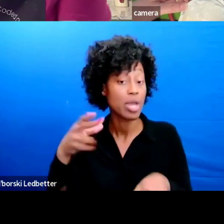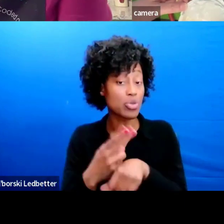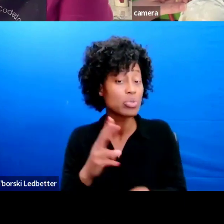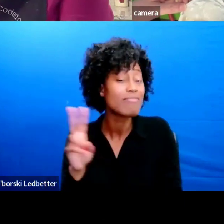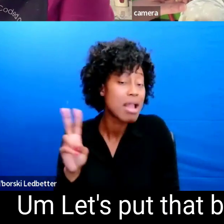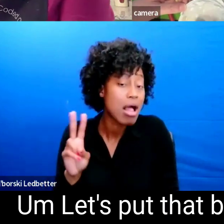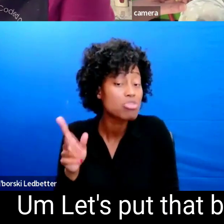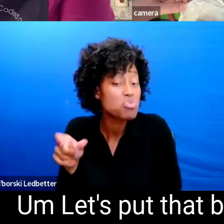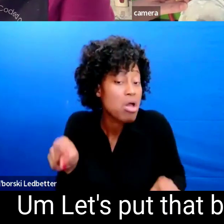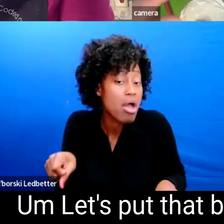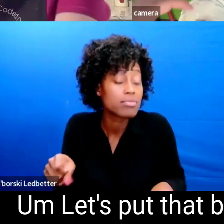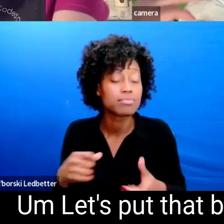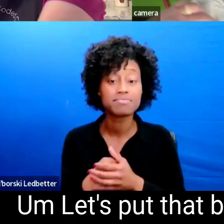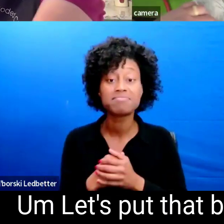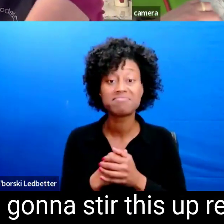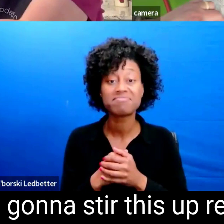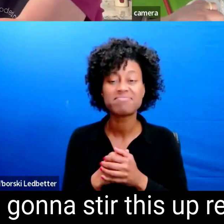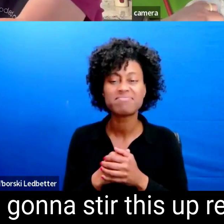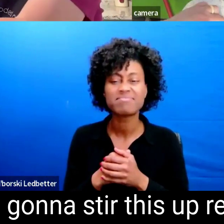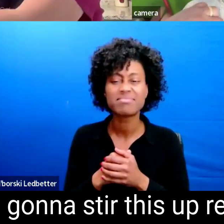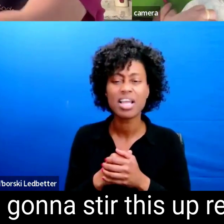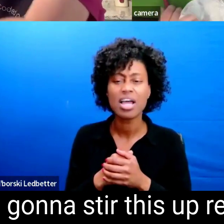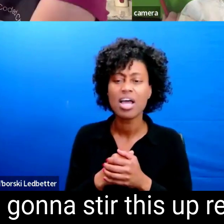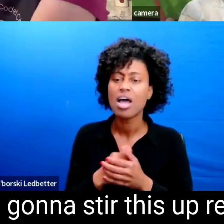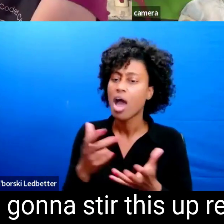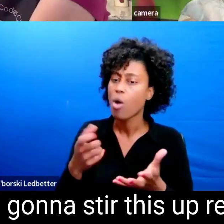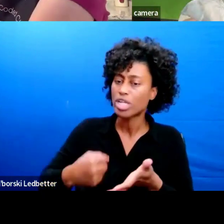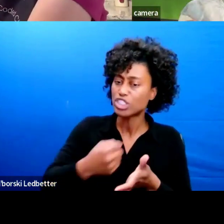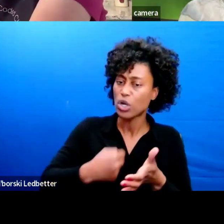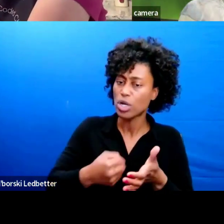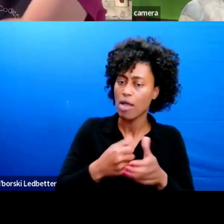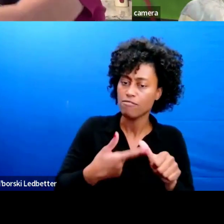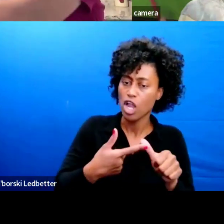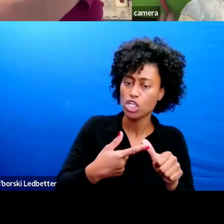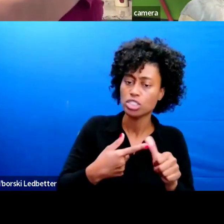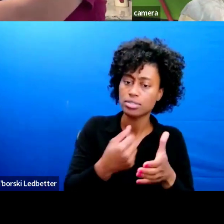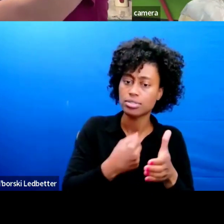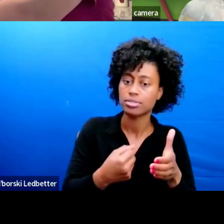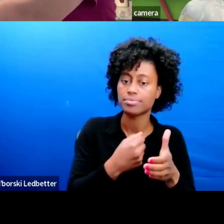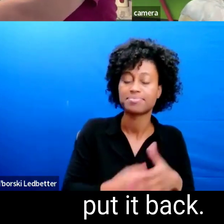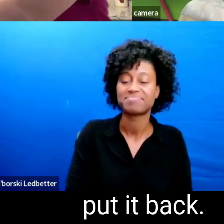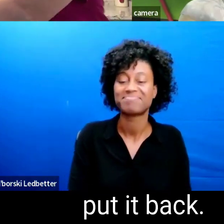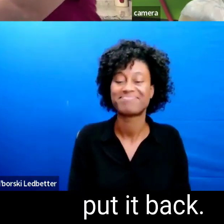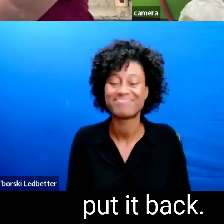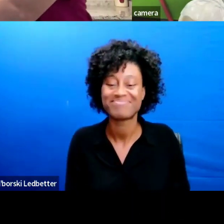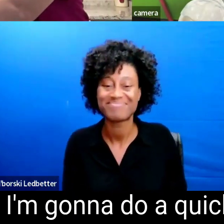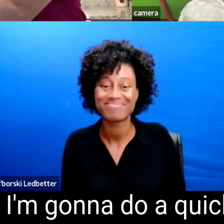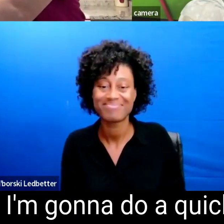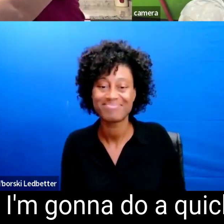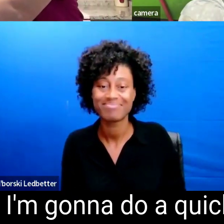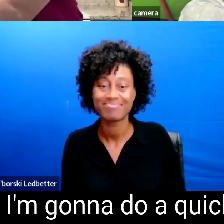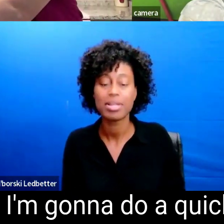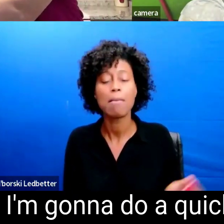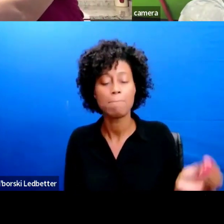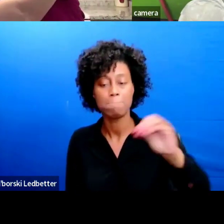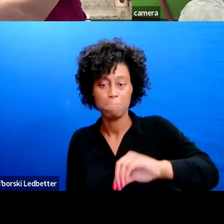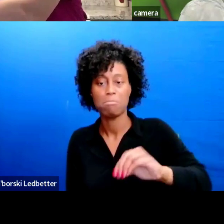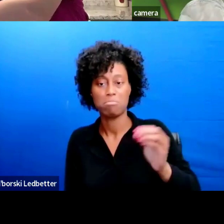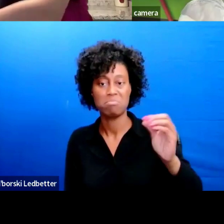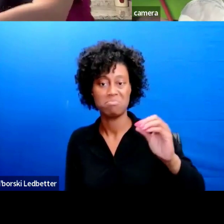yogurt. Let's put that back. I want to stir this up real quick. Yeah, put it back. I want to do a quick